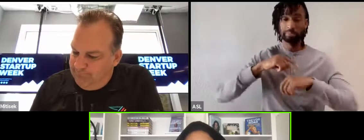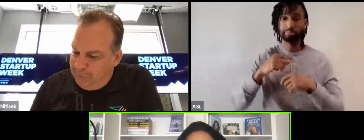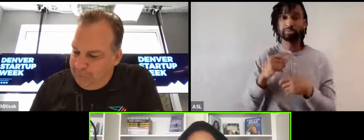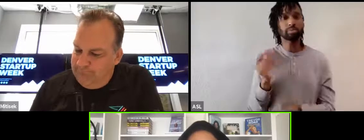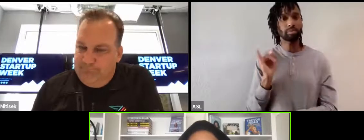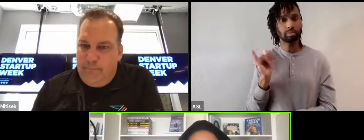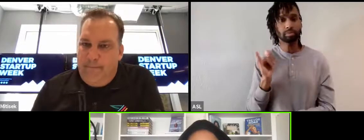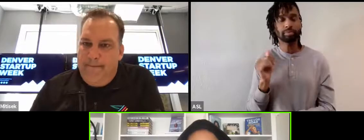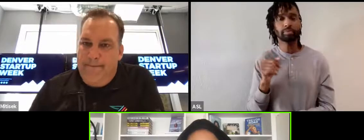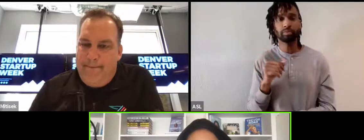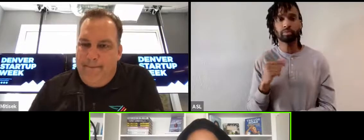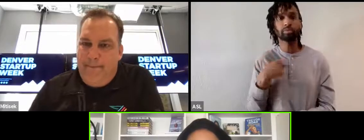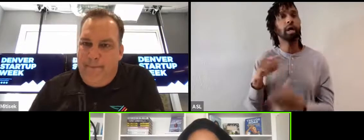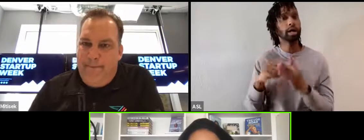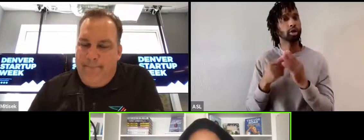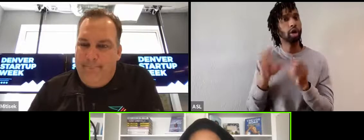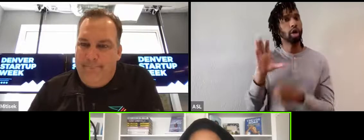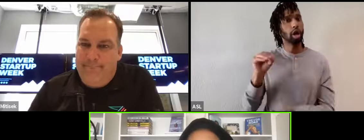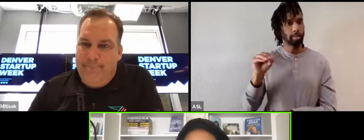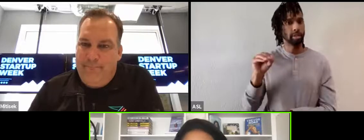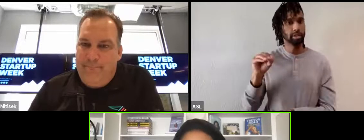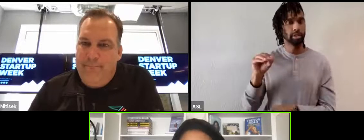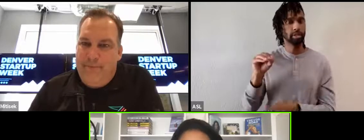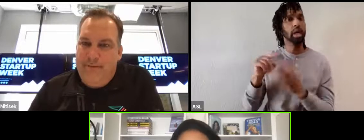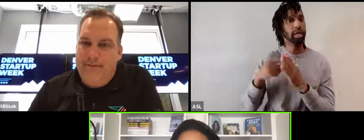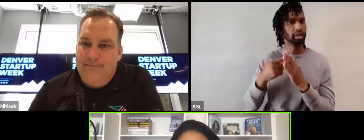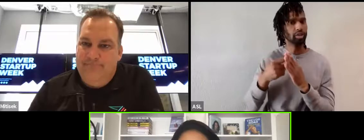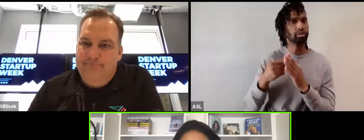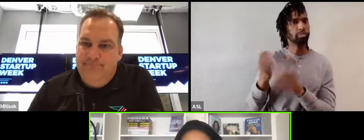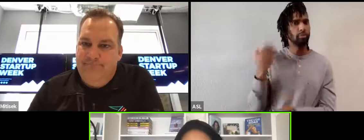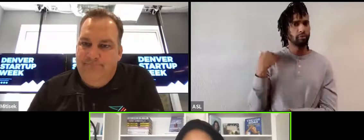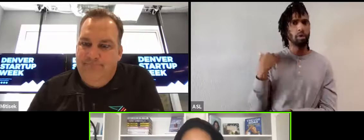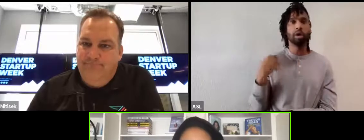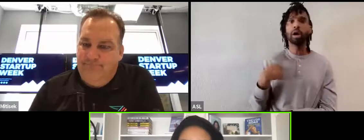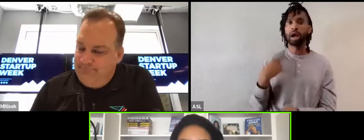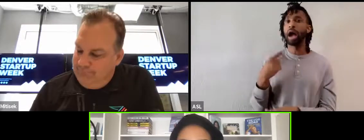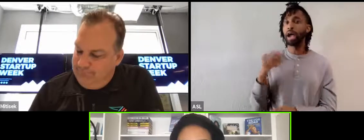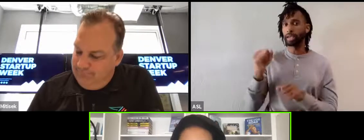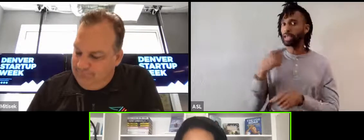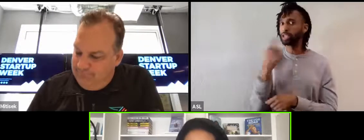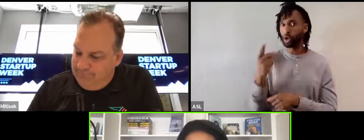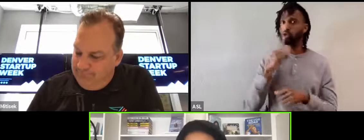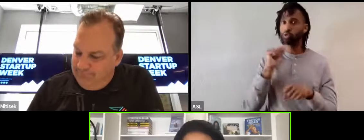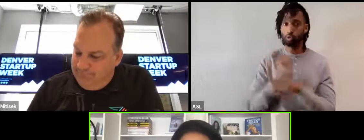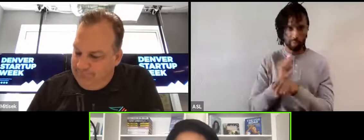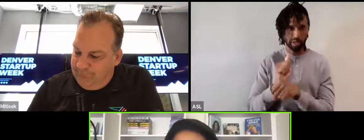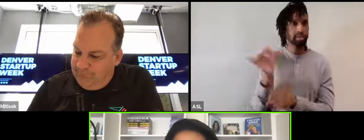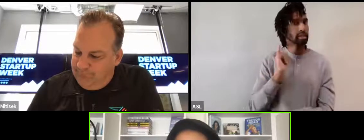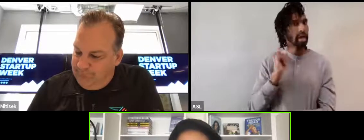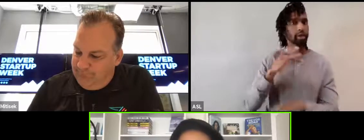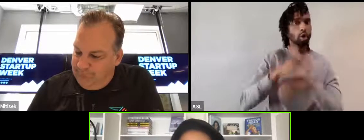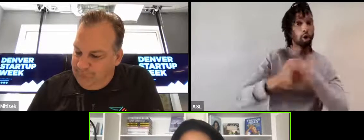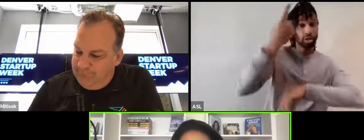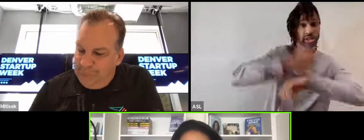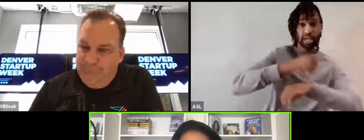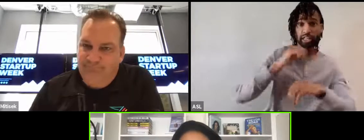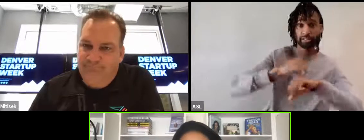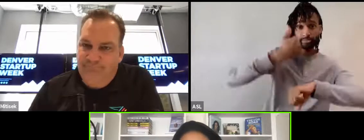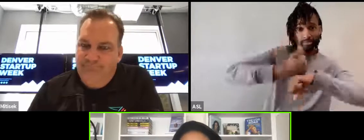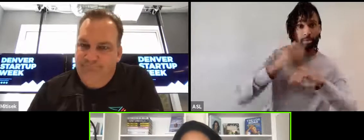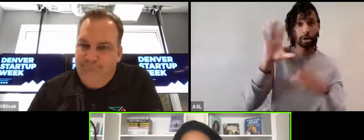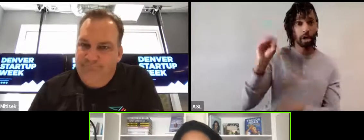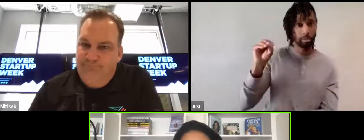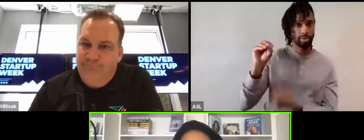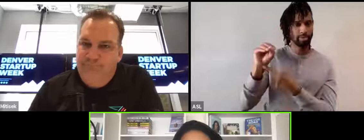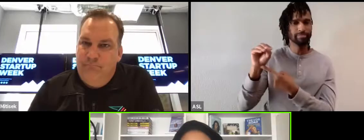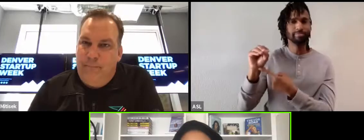because I've started companies and initiatives before. So I can tell you, it was like the early days of starting a company. It's just that the,